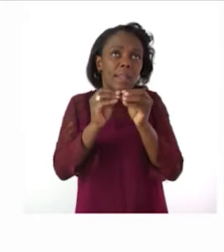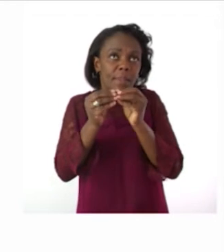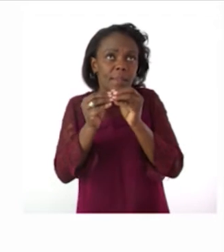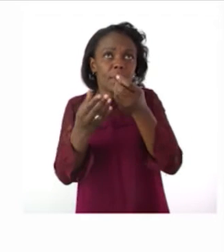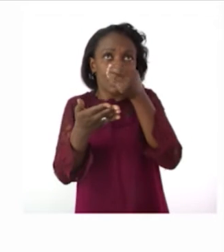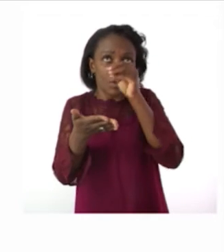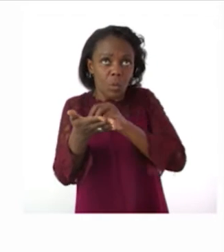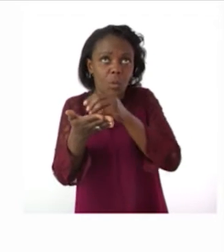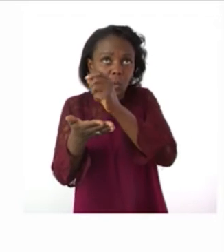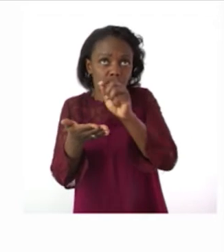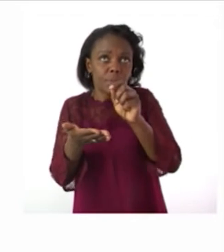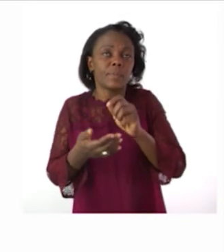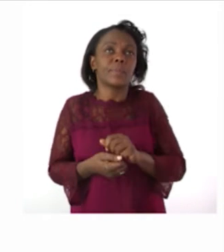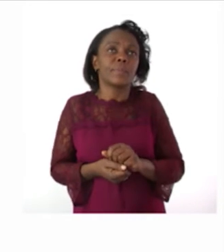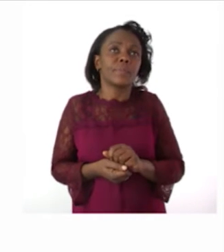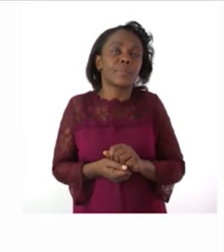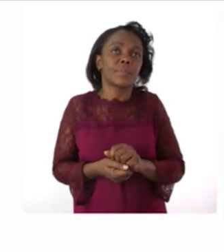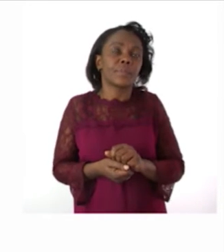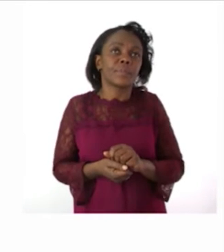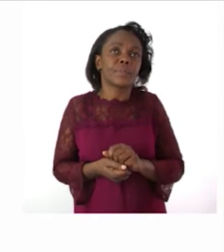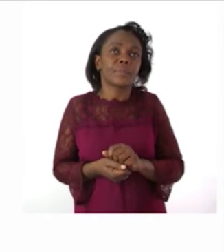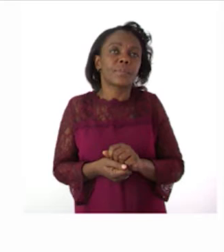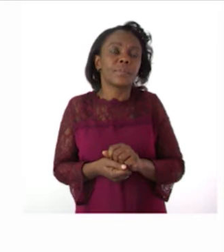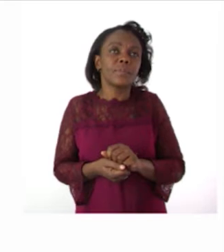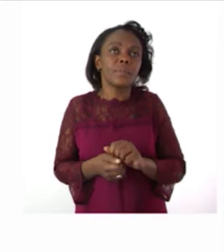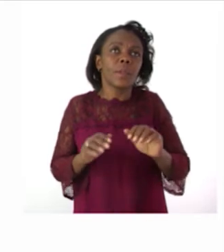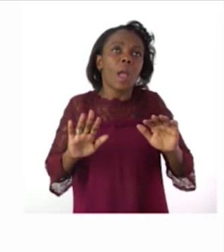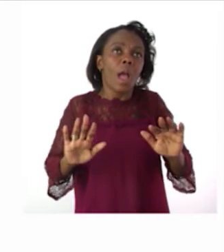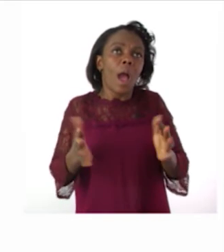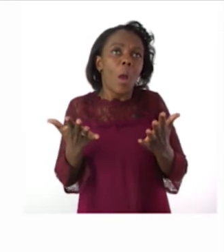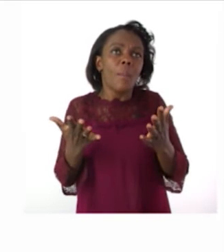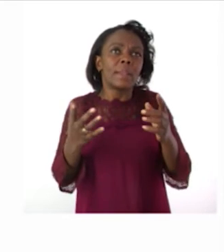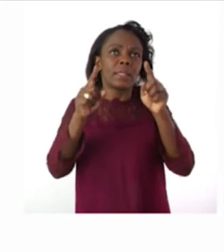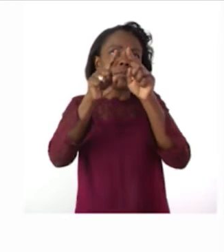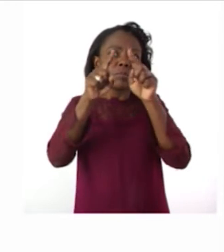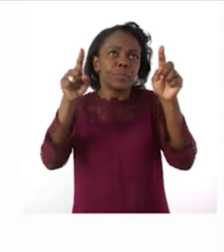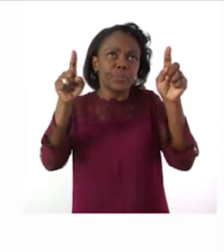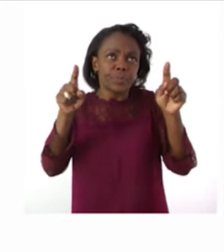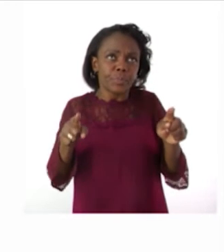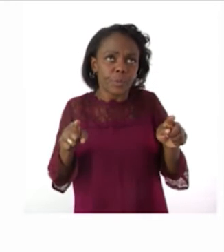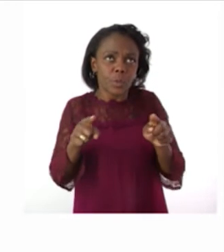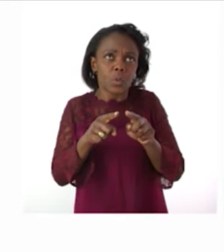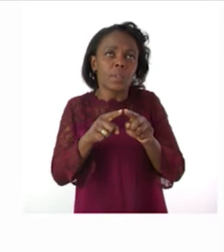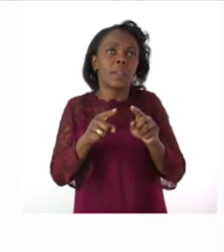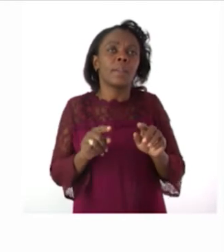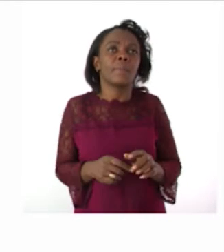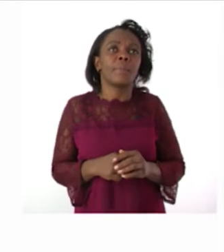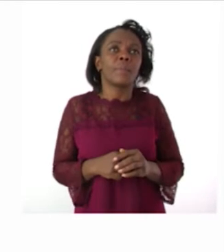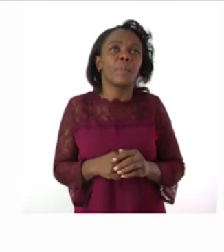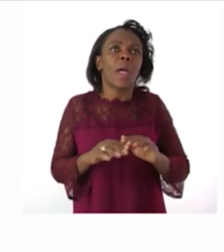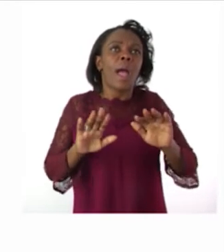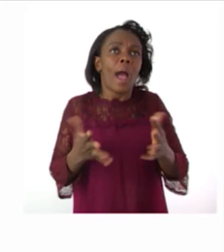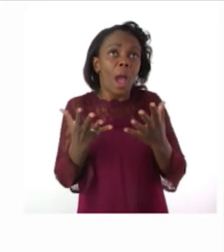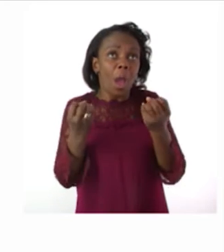are there, and then you fill it on the line. How many squares? You remember the square? How does it look like? Please